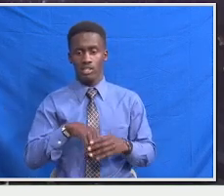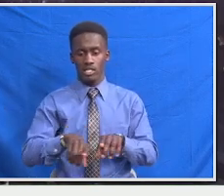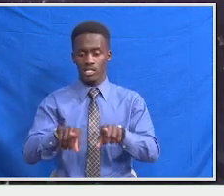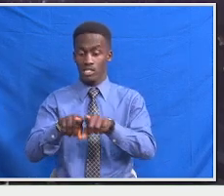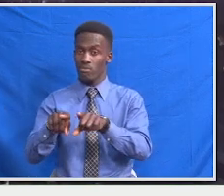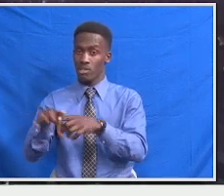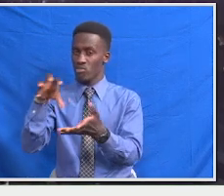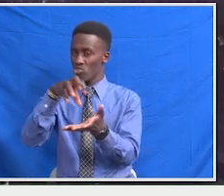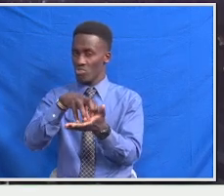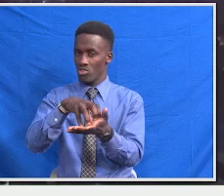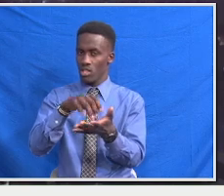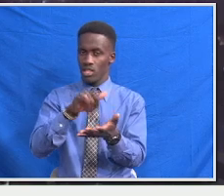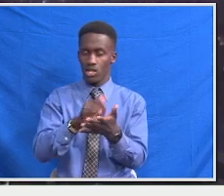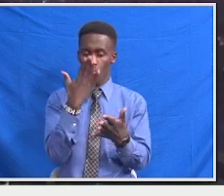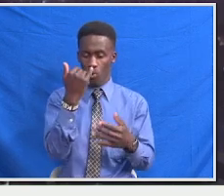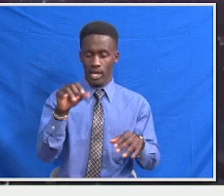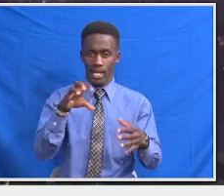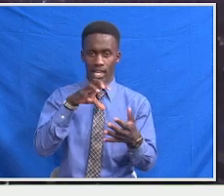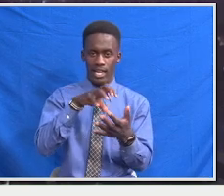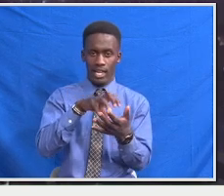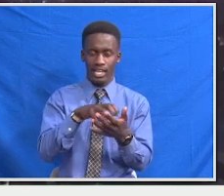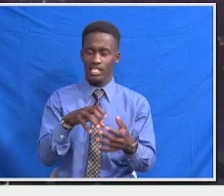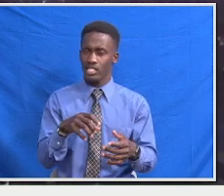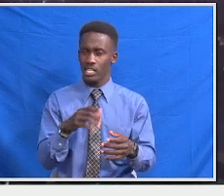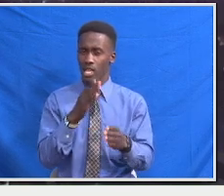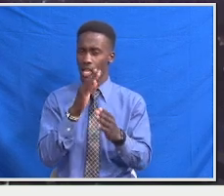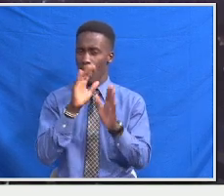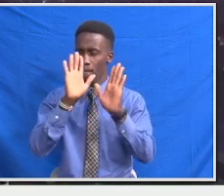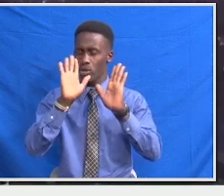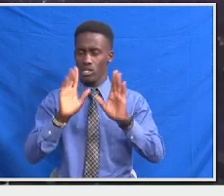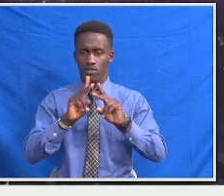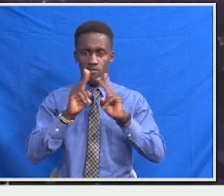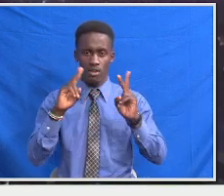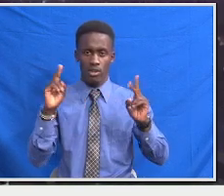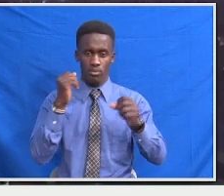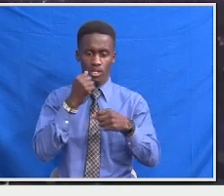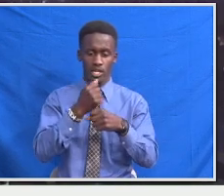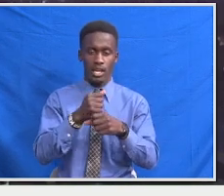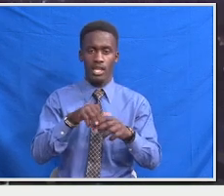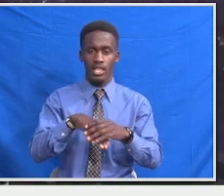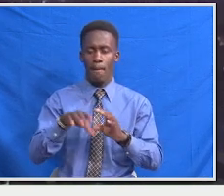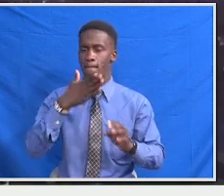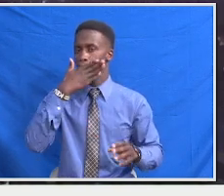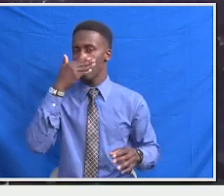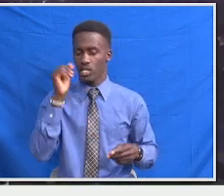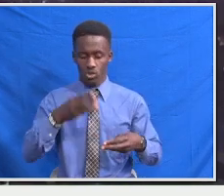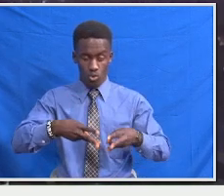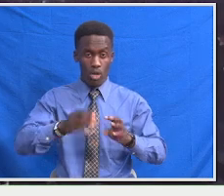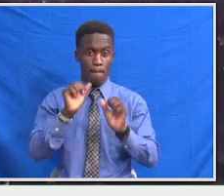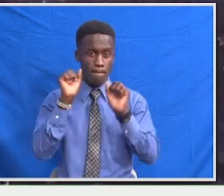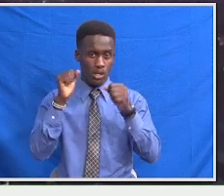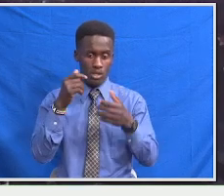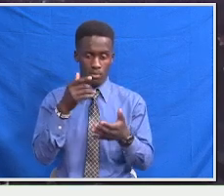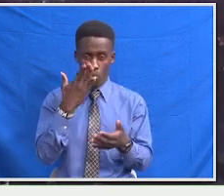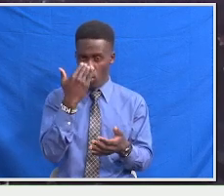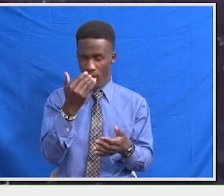why a case like this is vitally, critically important to be done in the best way possible, because this will